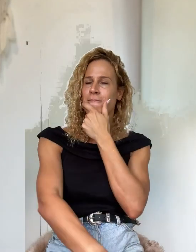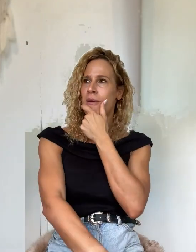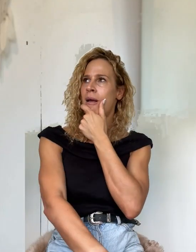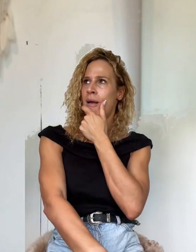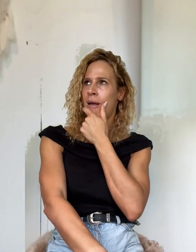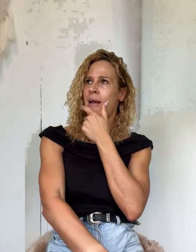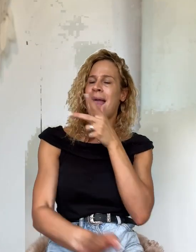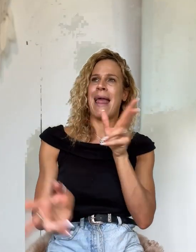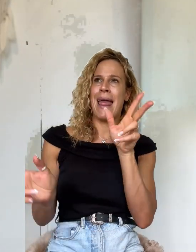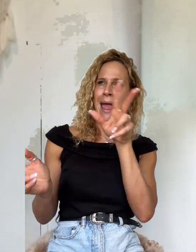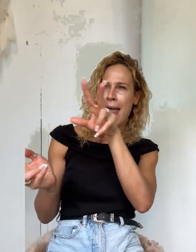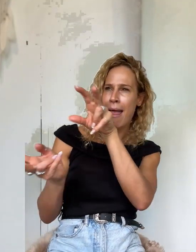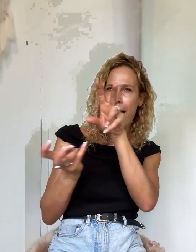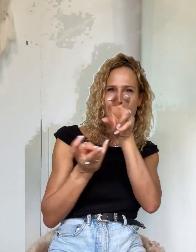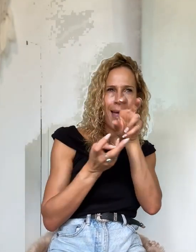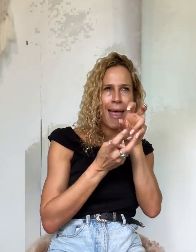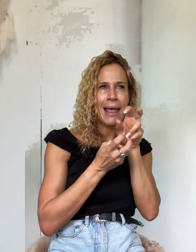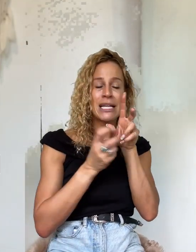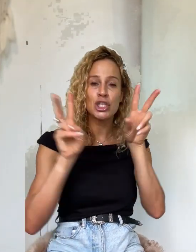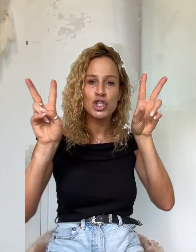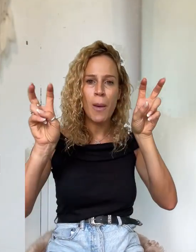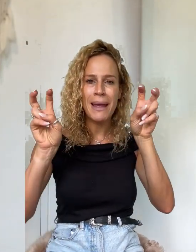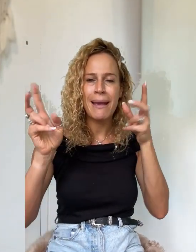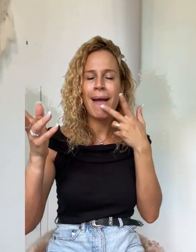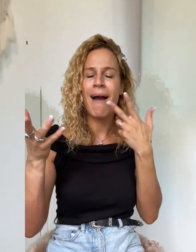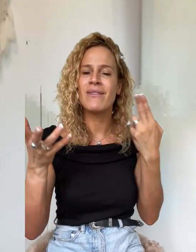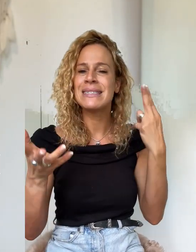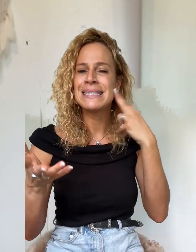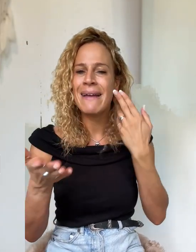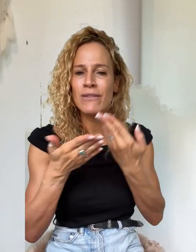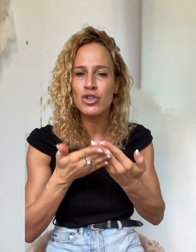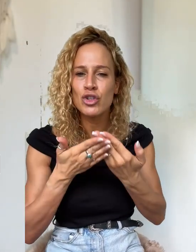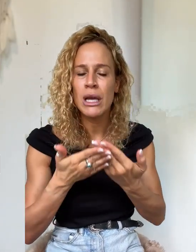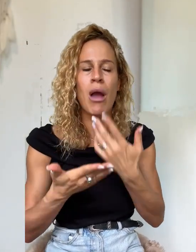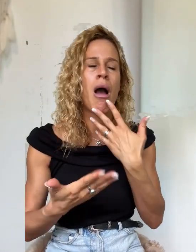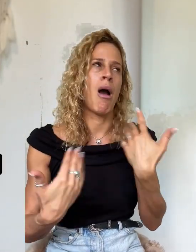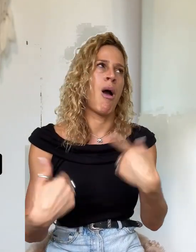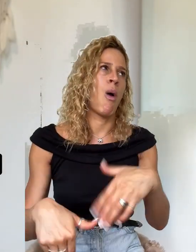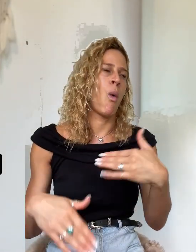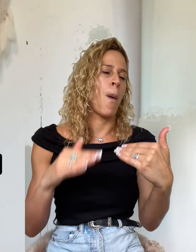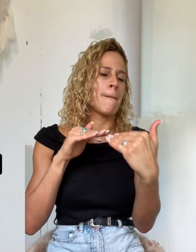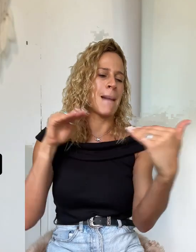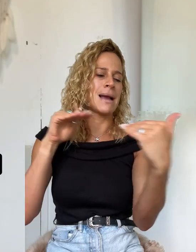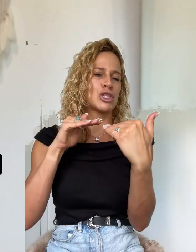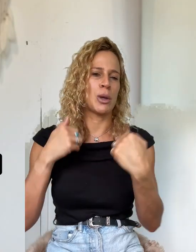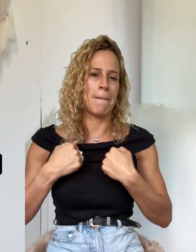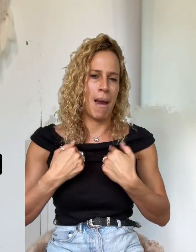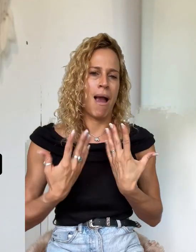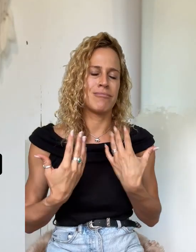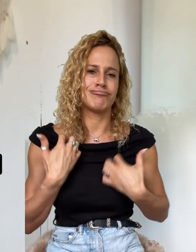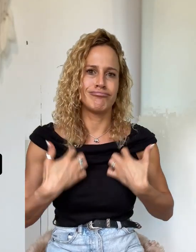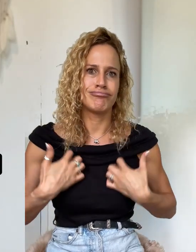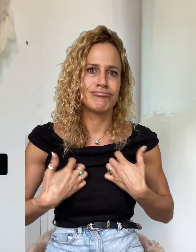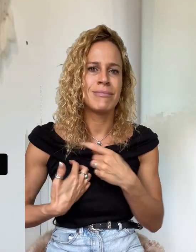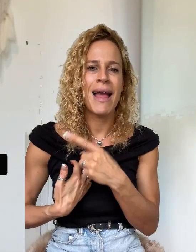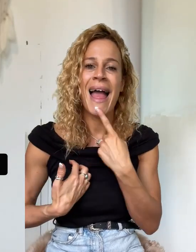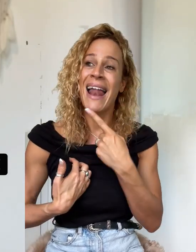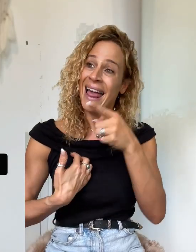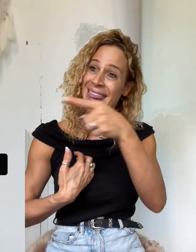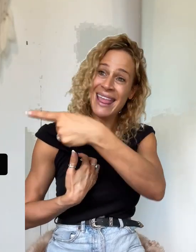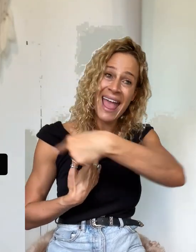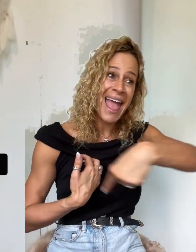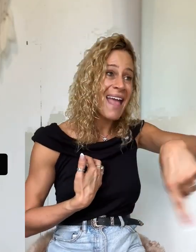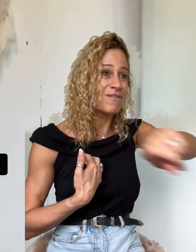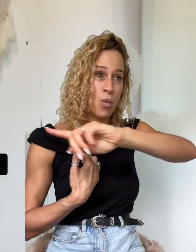bit of me, this is. And I think a lot of people can relate to that. And I think a lot of people can relate to that feeling